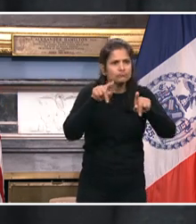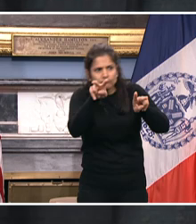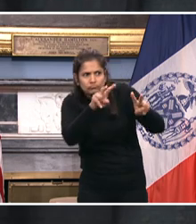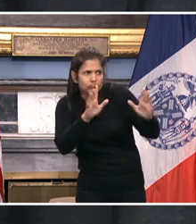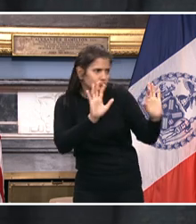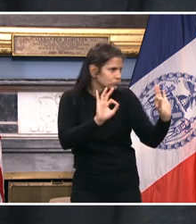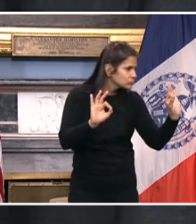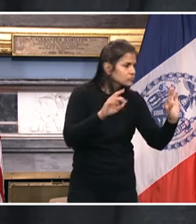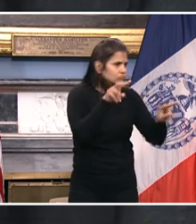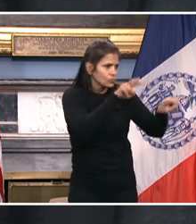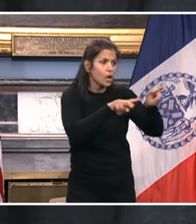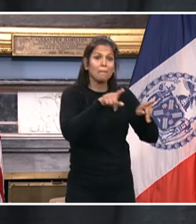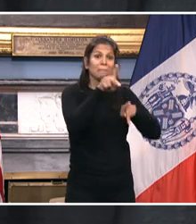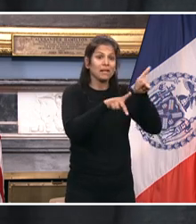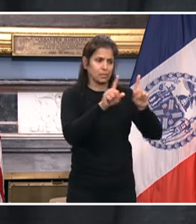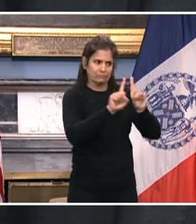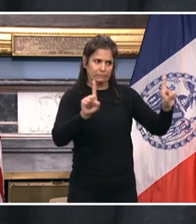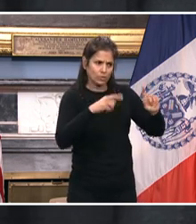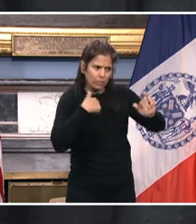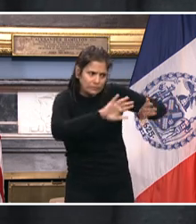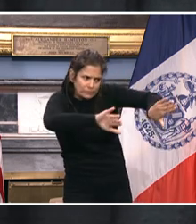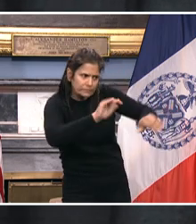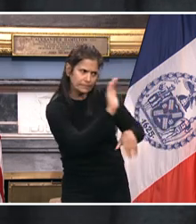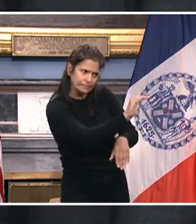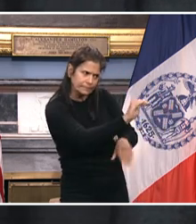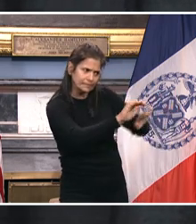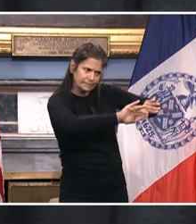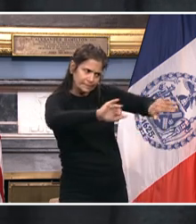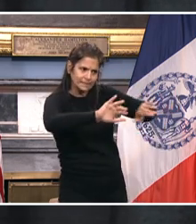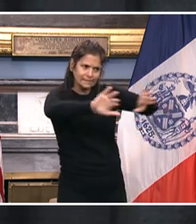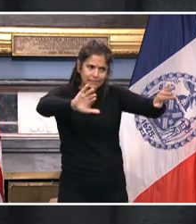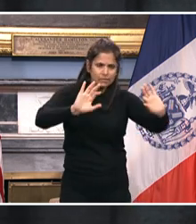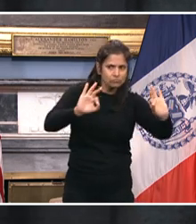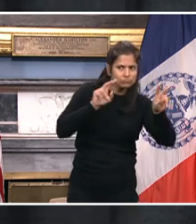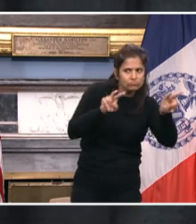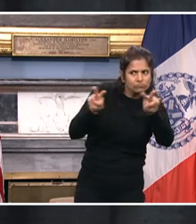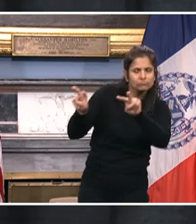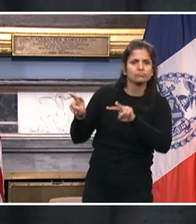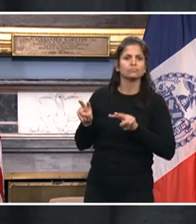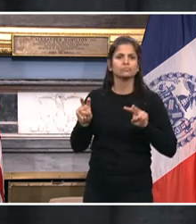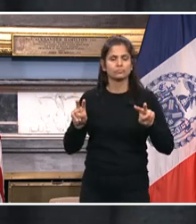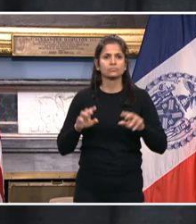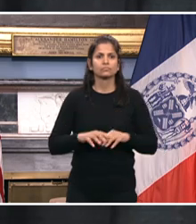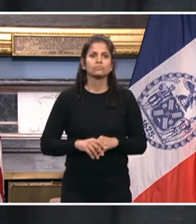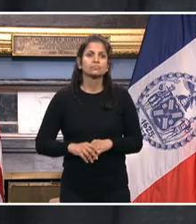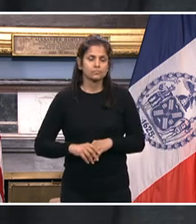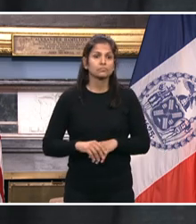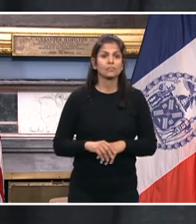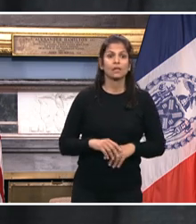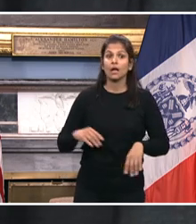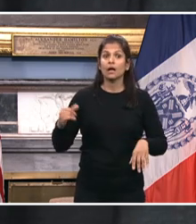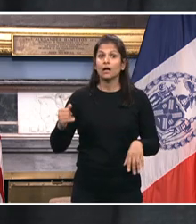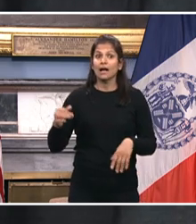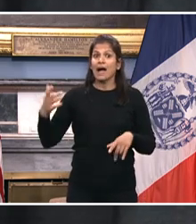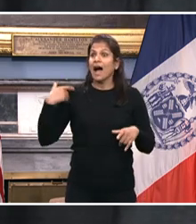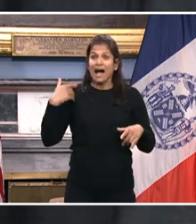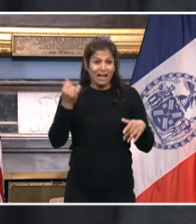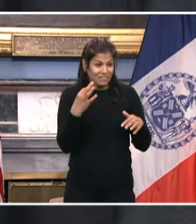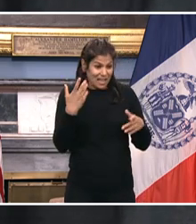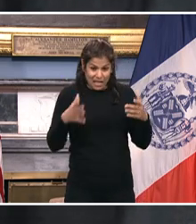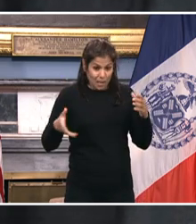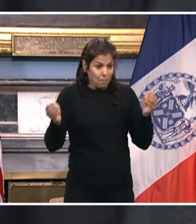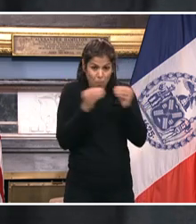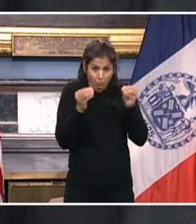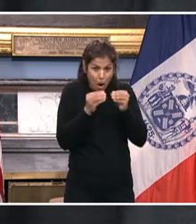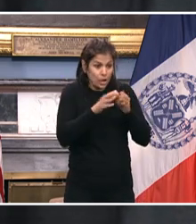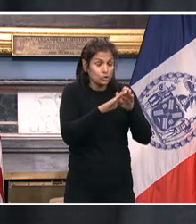distancing. The concern consistently from Commissioner Shea is if you open up a lot of those spaces where people can congregate, they're not